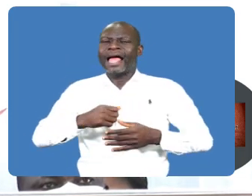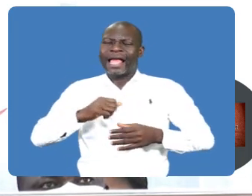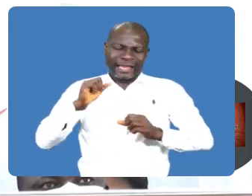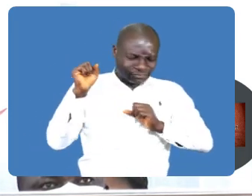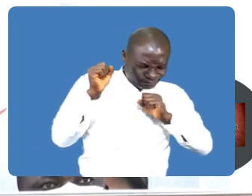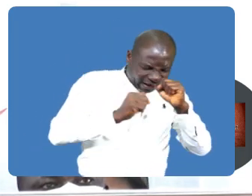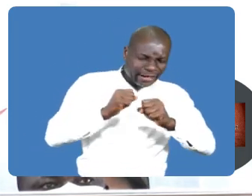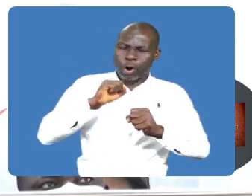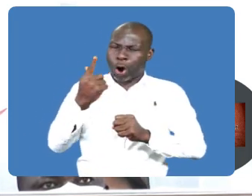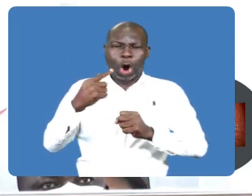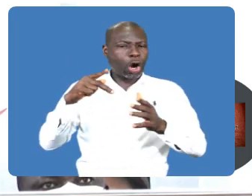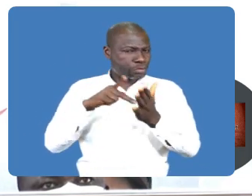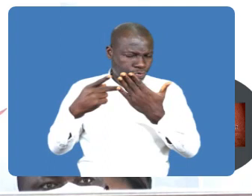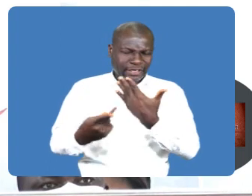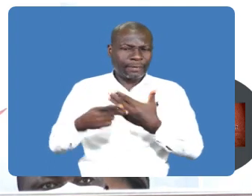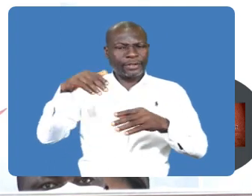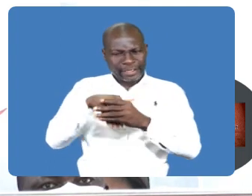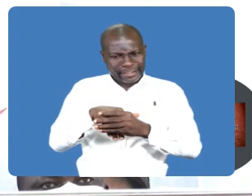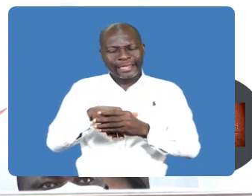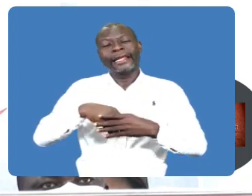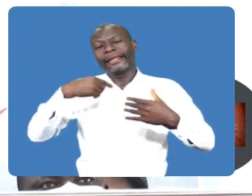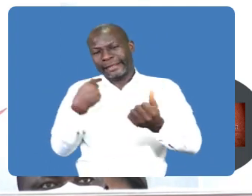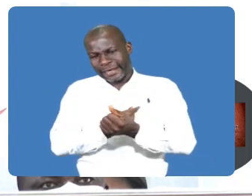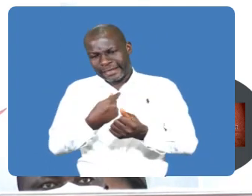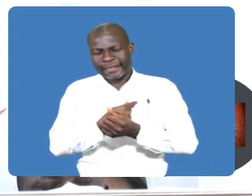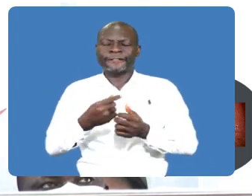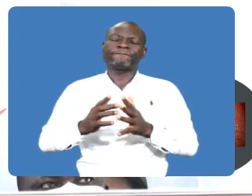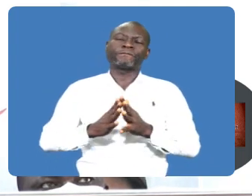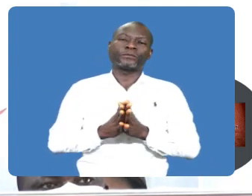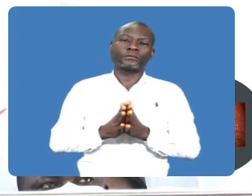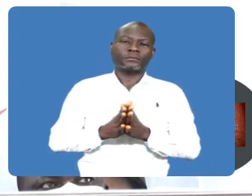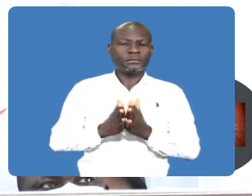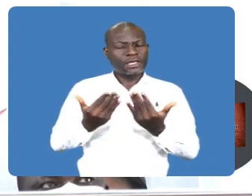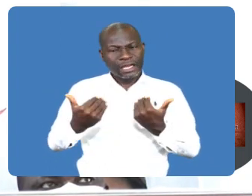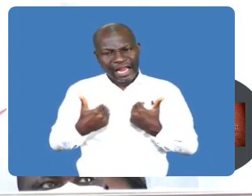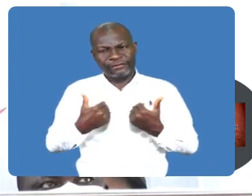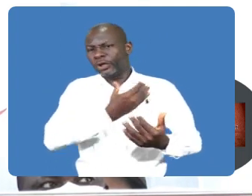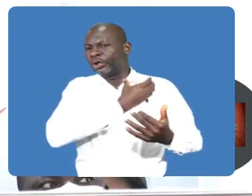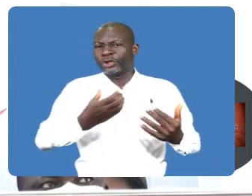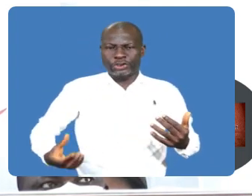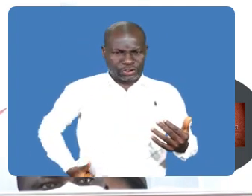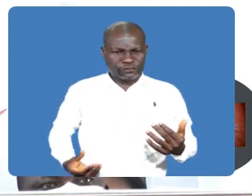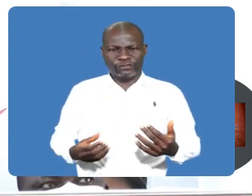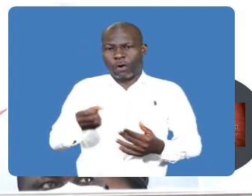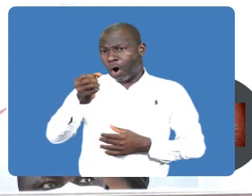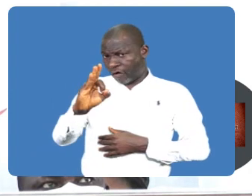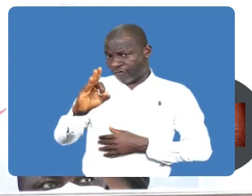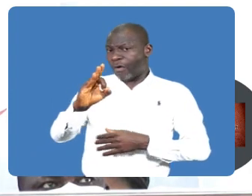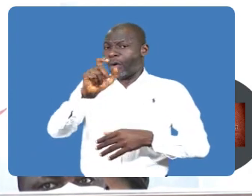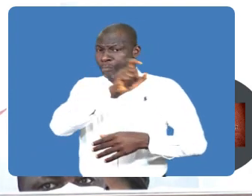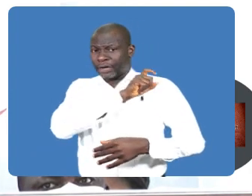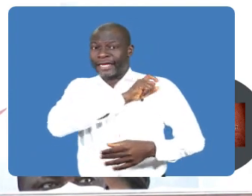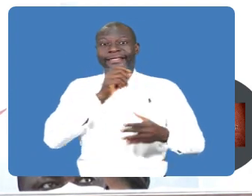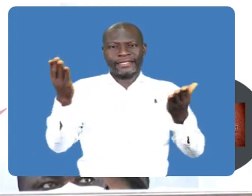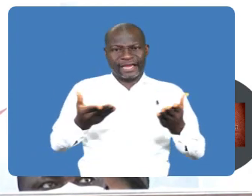these vices in our country. And since we have Chief Superintendent Cephas